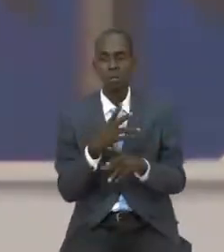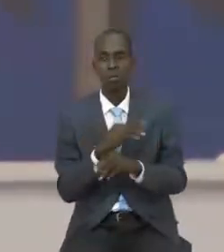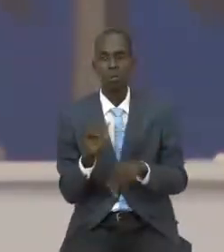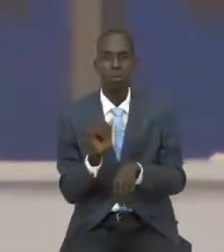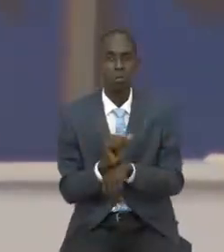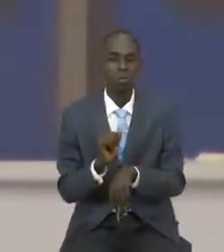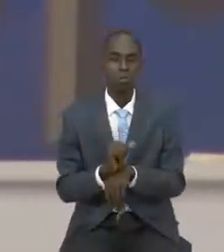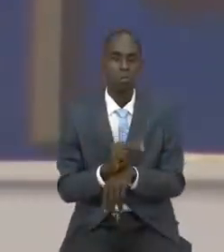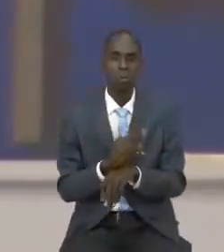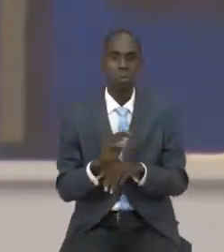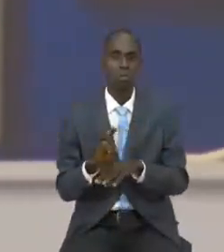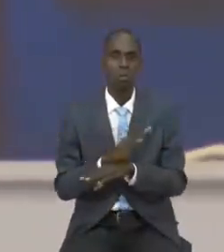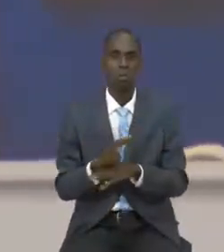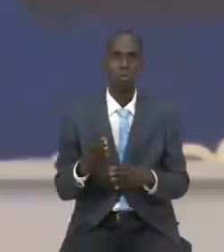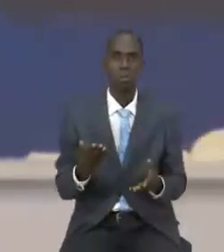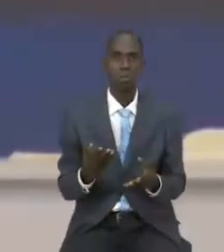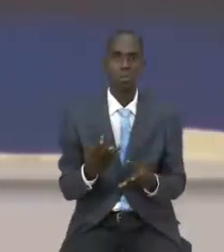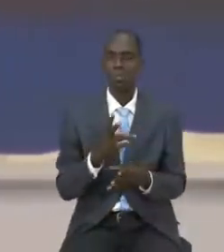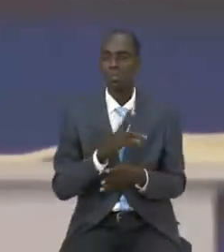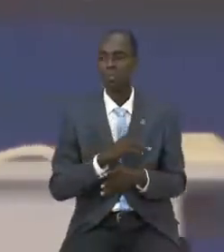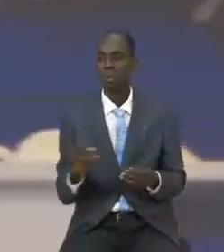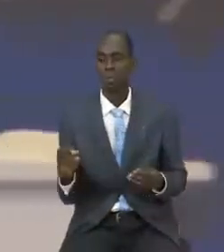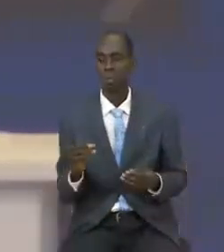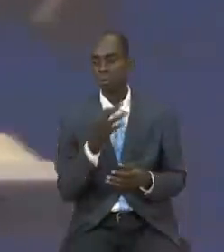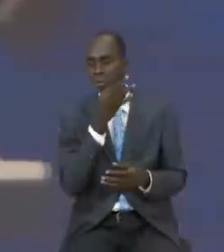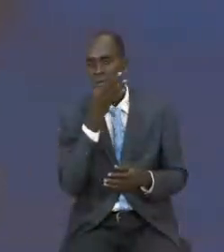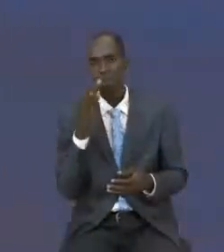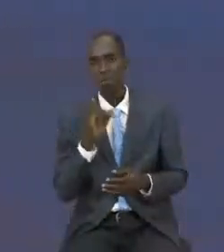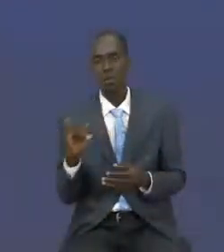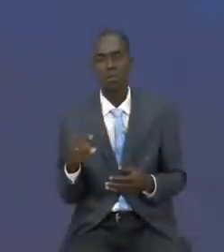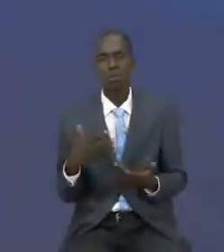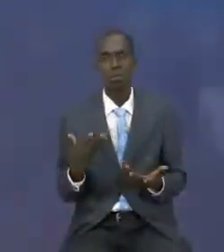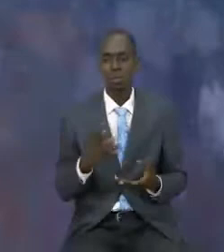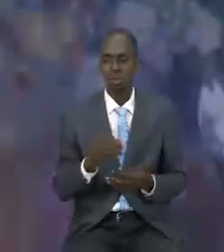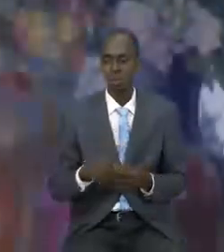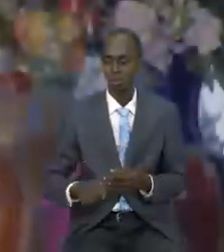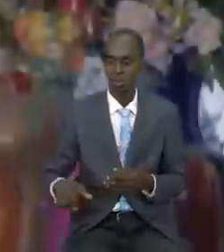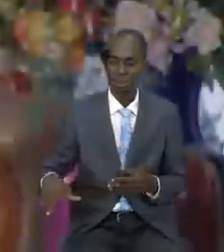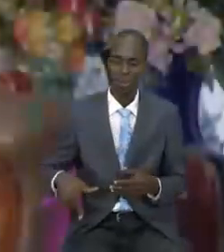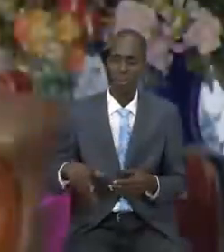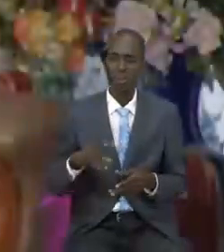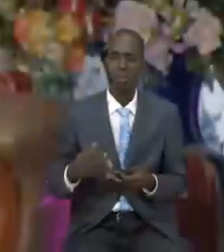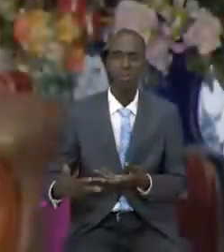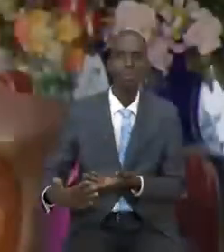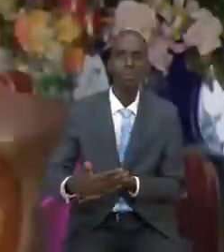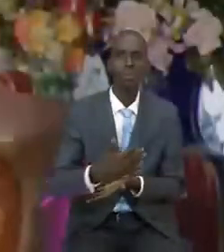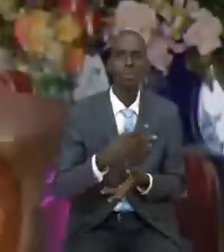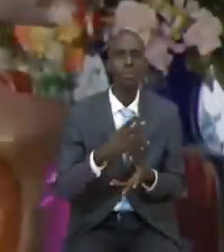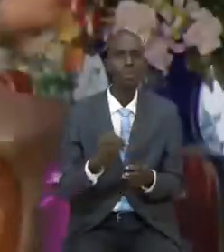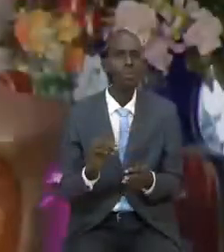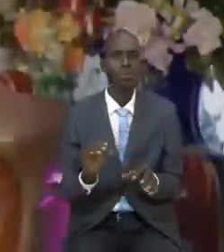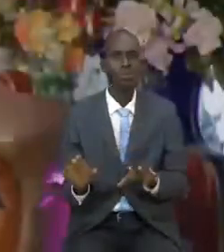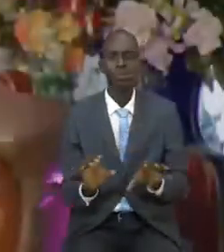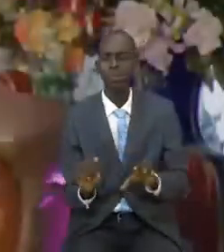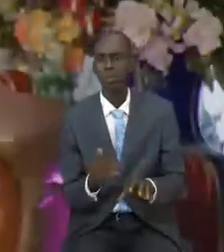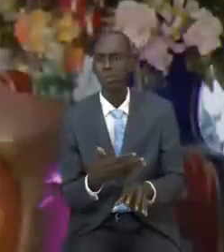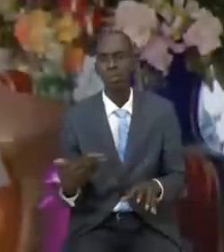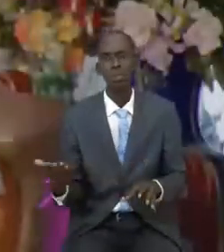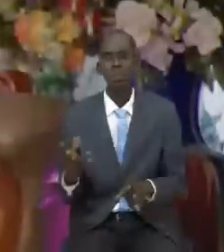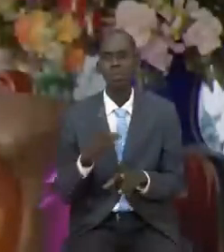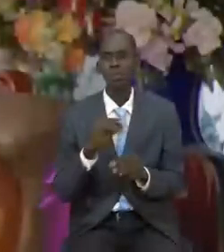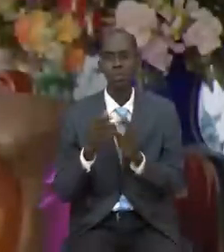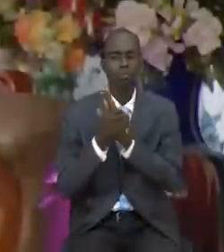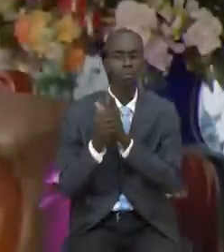no work, no planting, no reaping, no sowing, no activity, no skill. They're